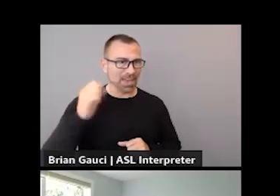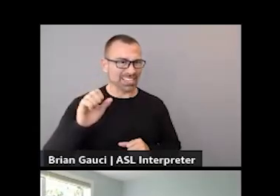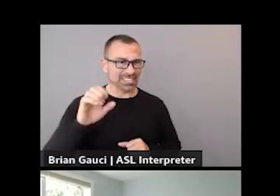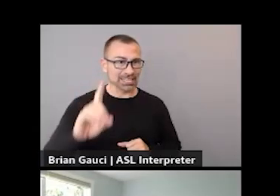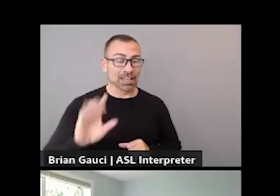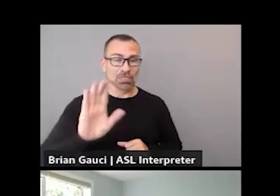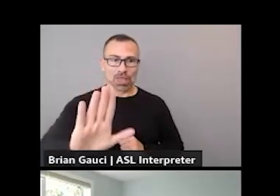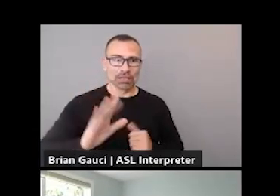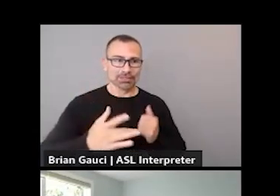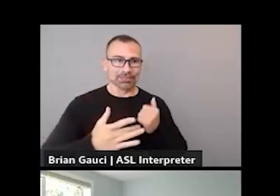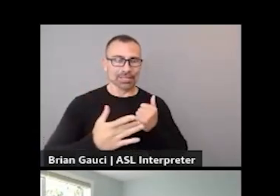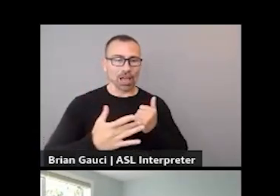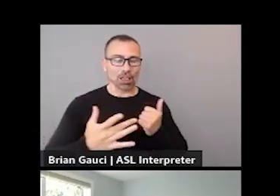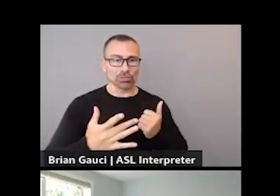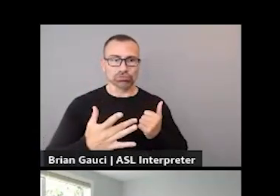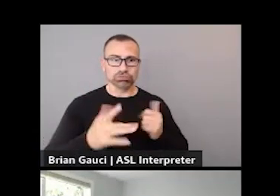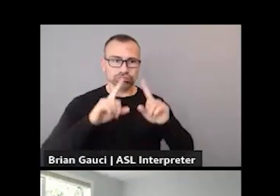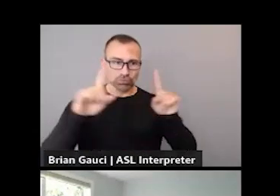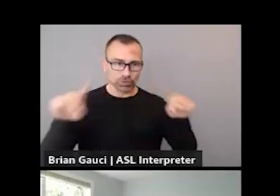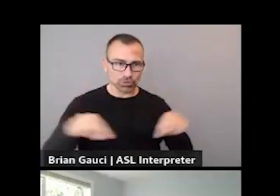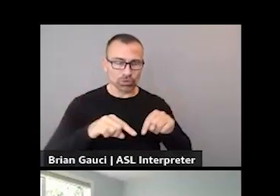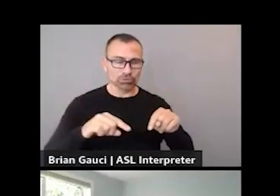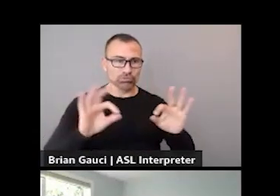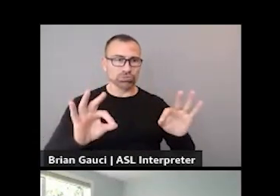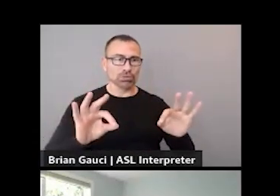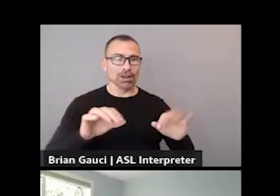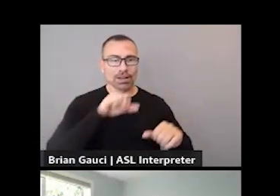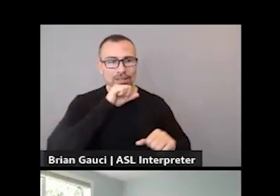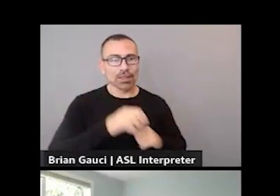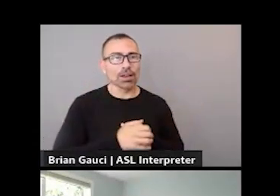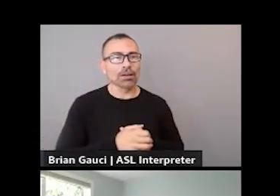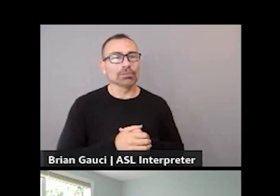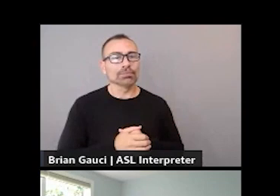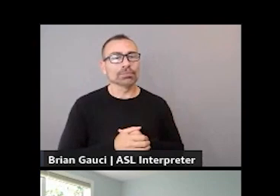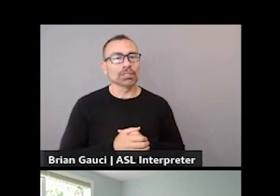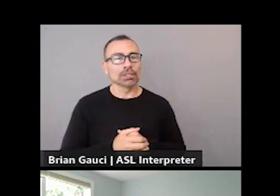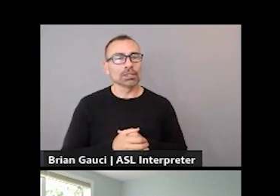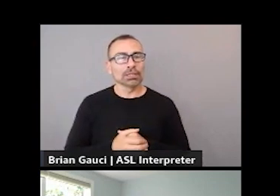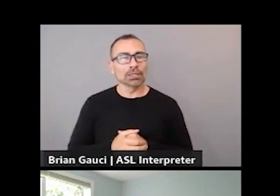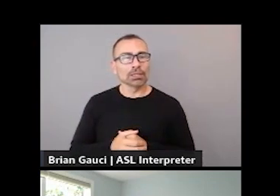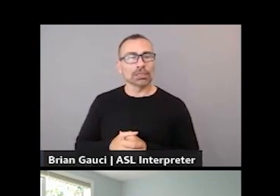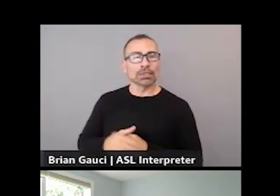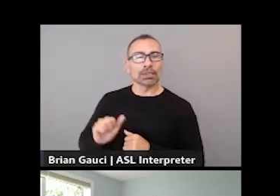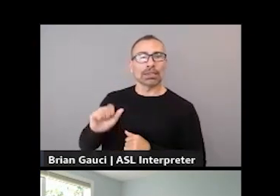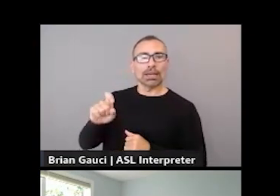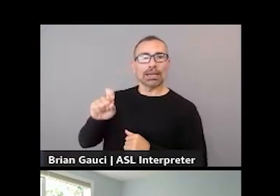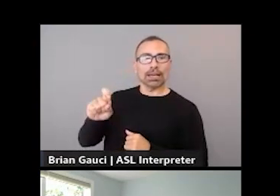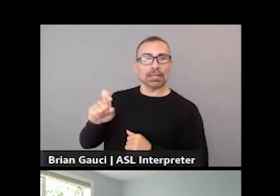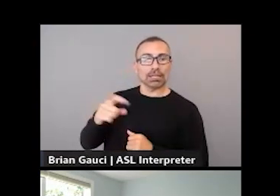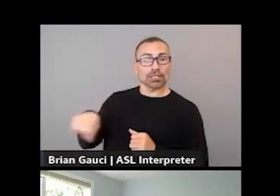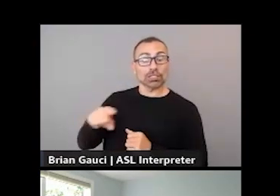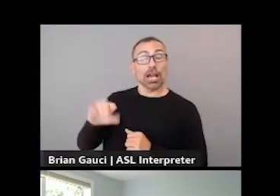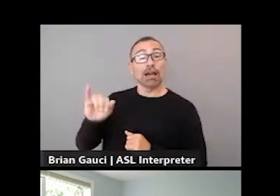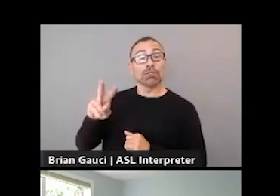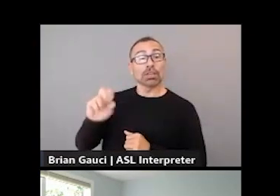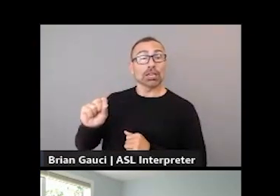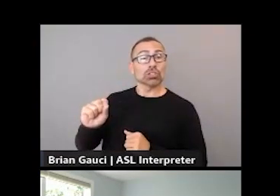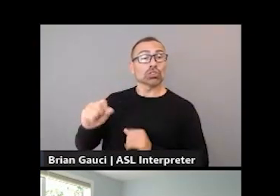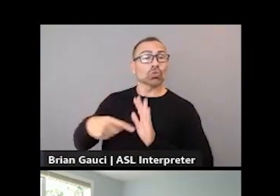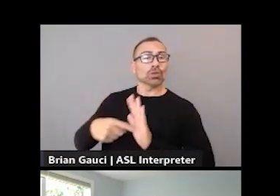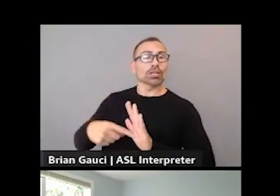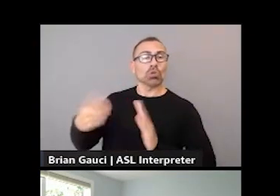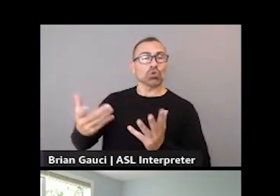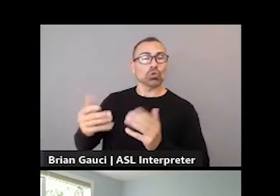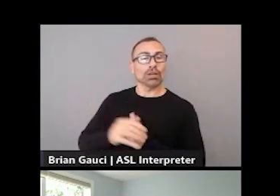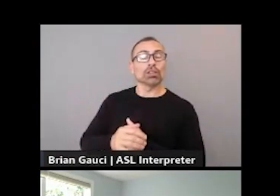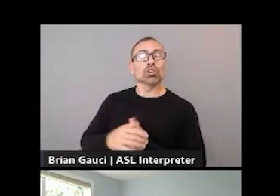screen. Excellent. And maybe before we jump in, I'll give a quick context too, that as IVS, what we expose is you get CLIs